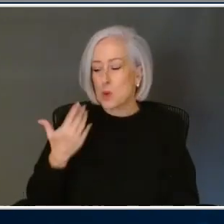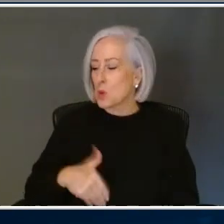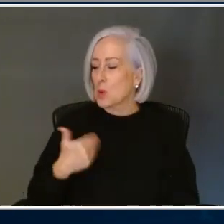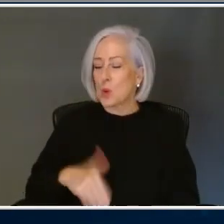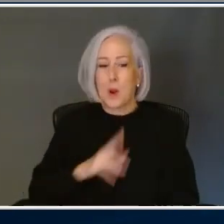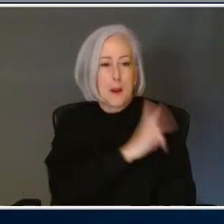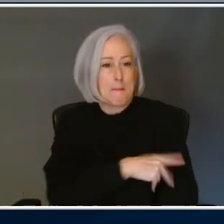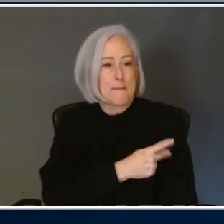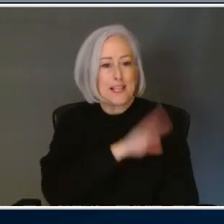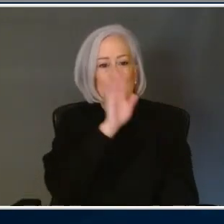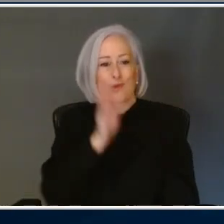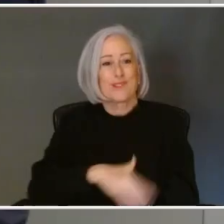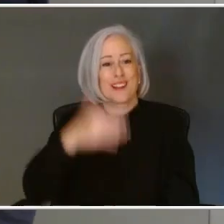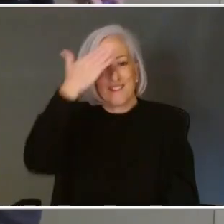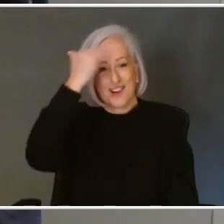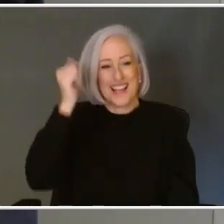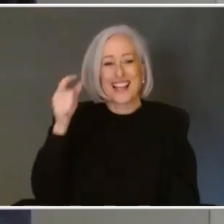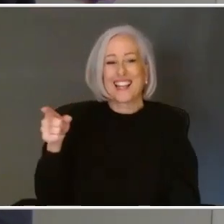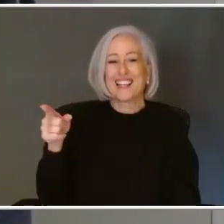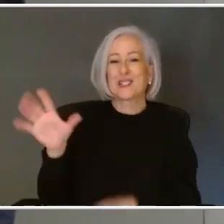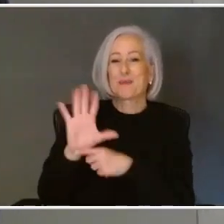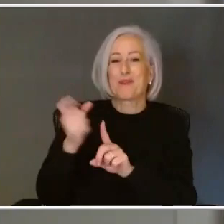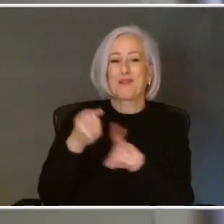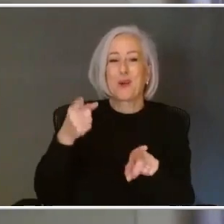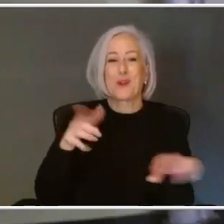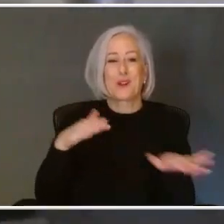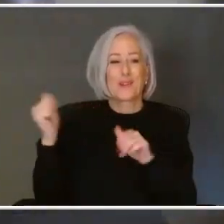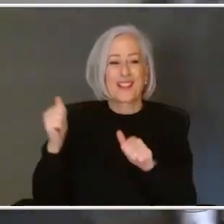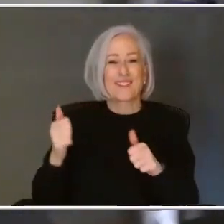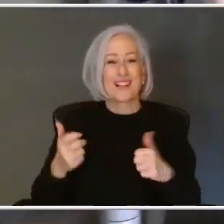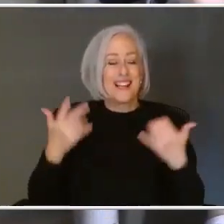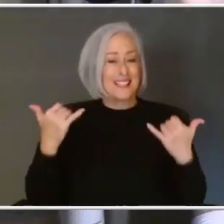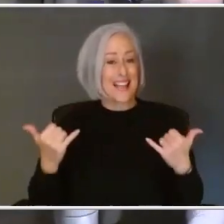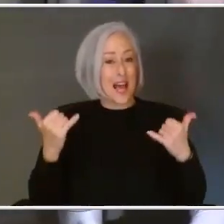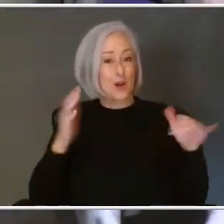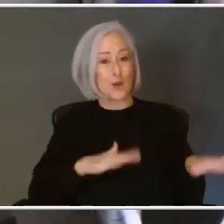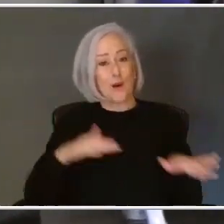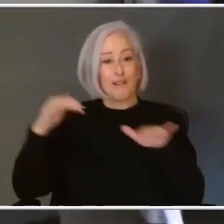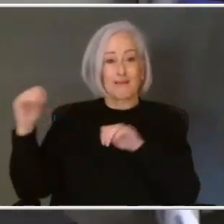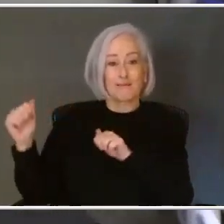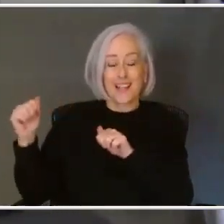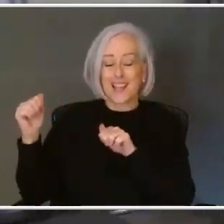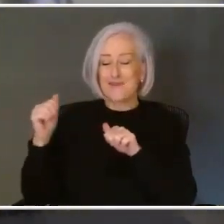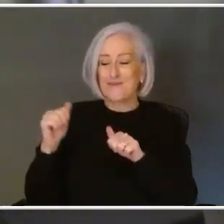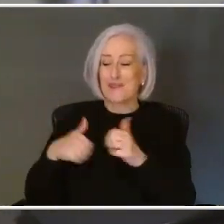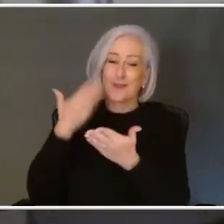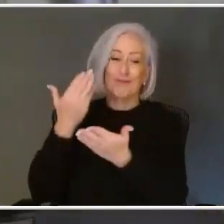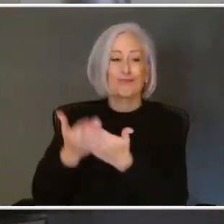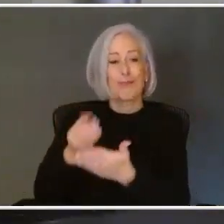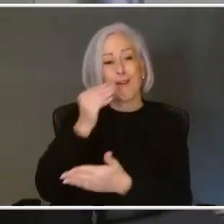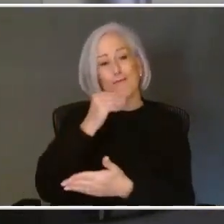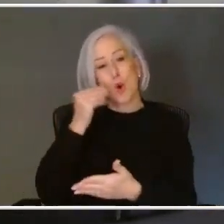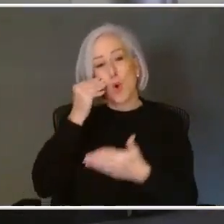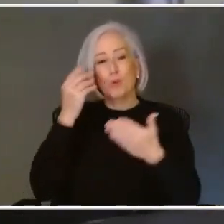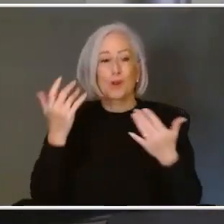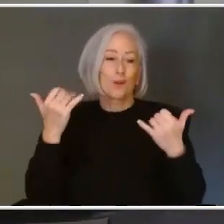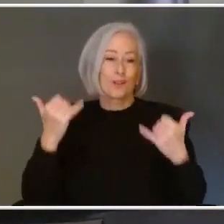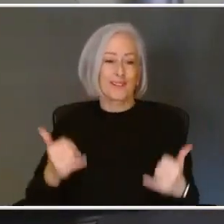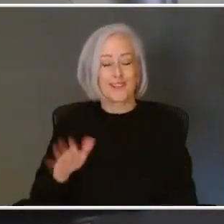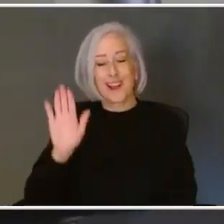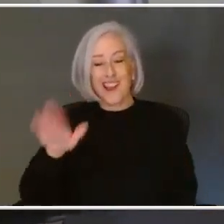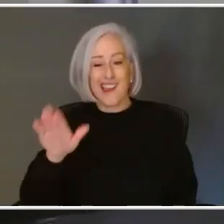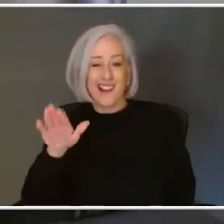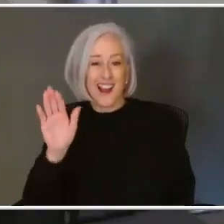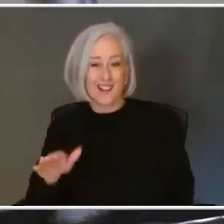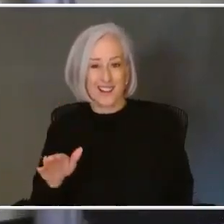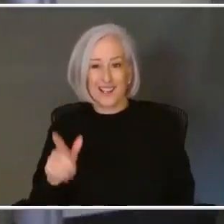a clip from the day you left here. Now you are leaving, you are going home today. Hey now, hope we see